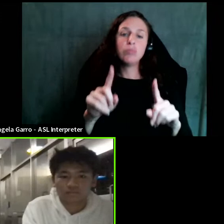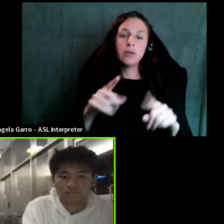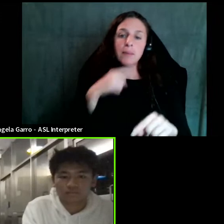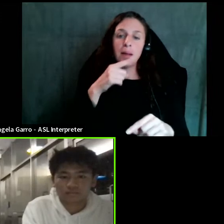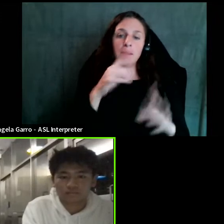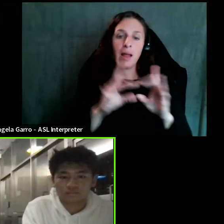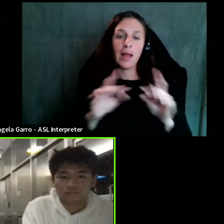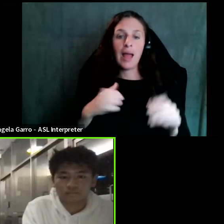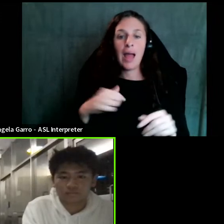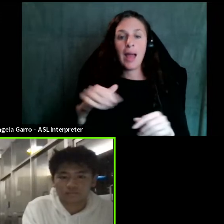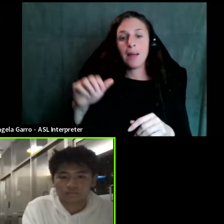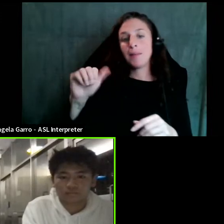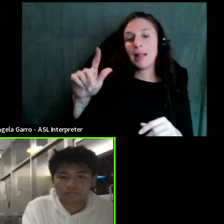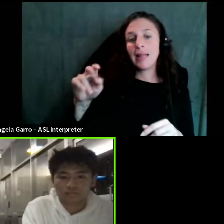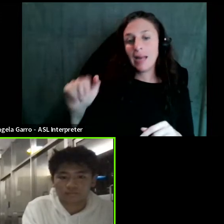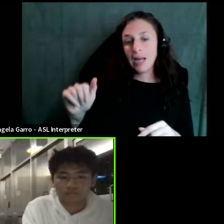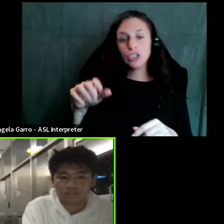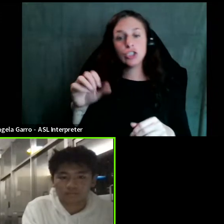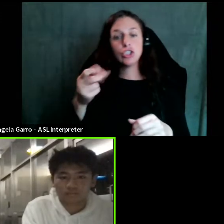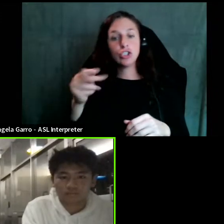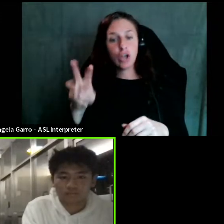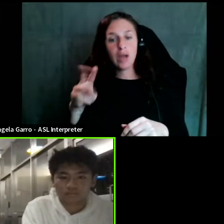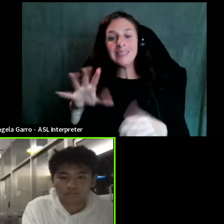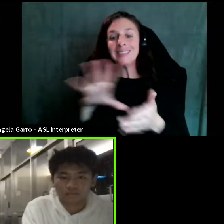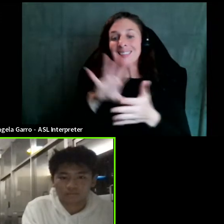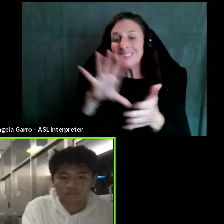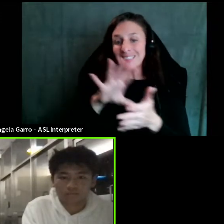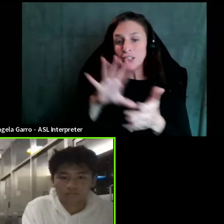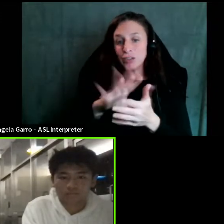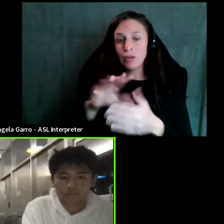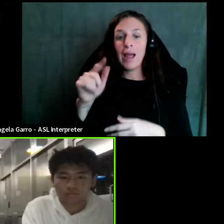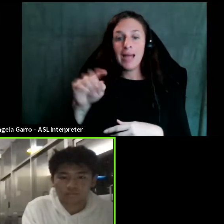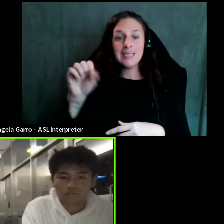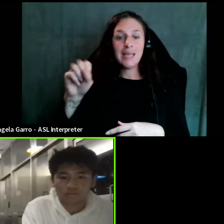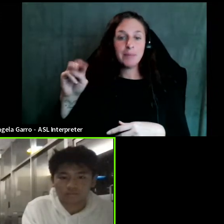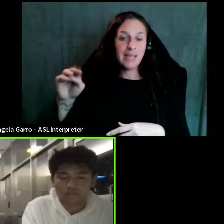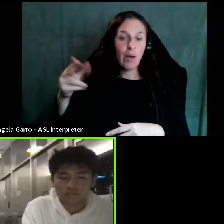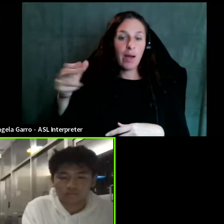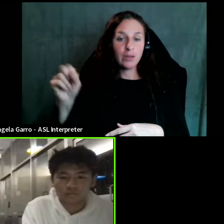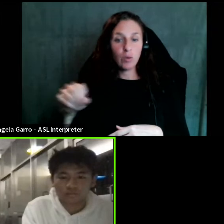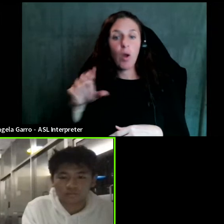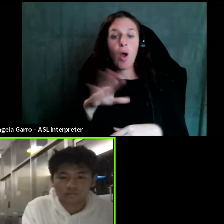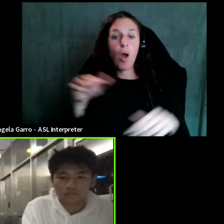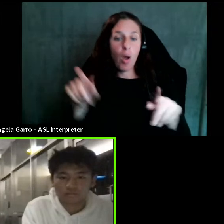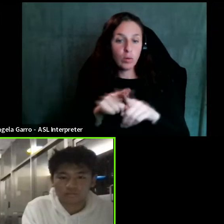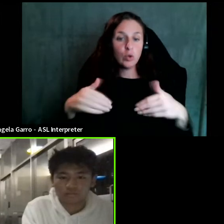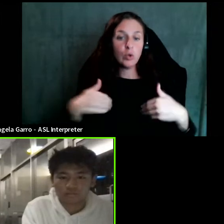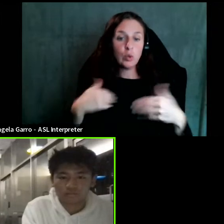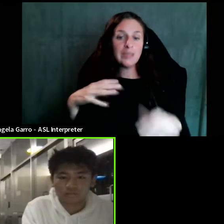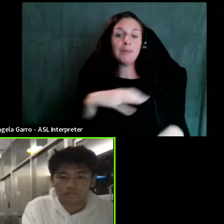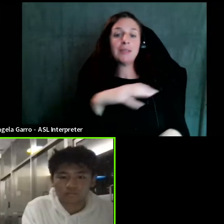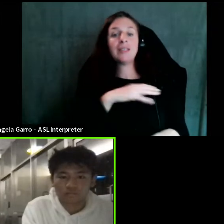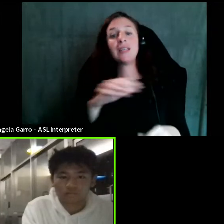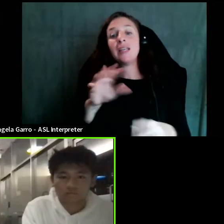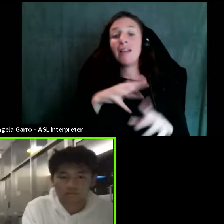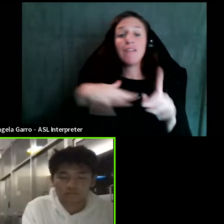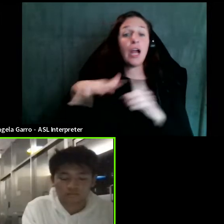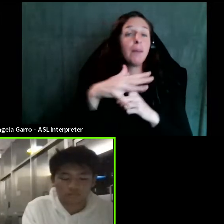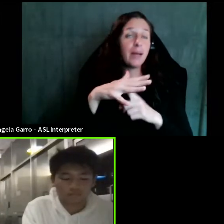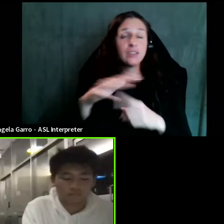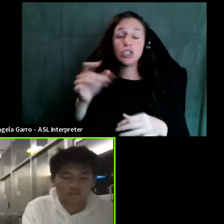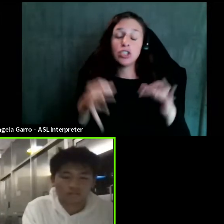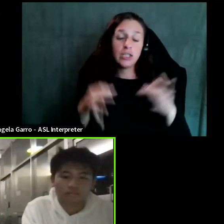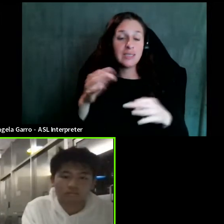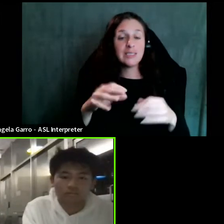I am Alina Shaw, a senior at San Mateo High School, and I am also here with the San Mateo County Youth Commission's Environmental Justice Subcommittee as the